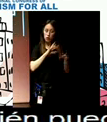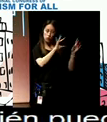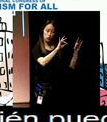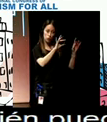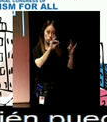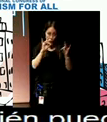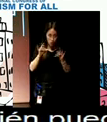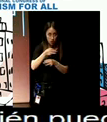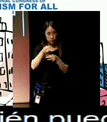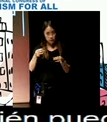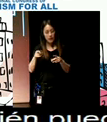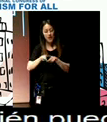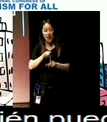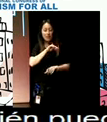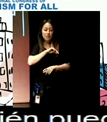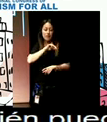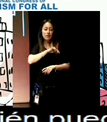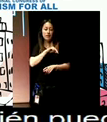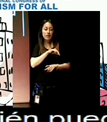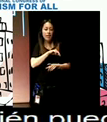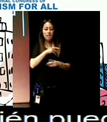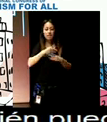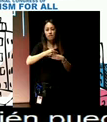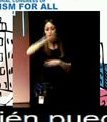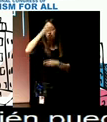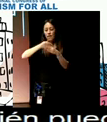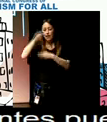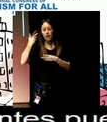feel the walls of that basilica.